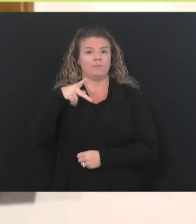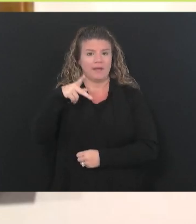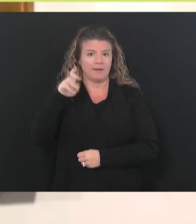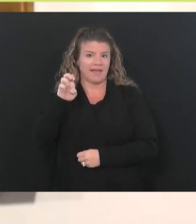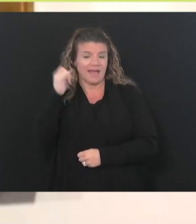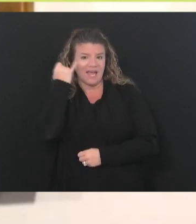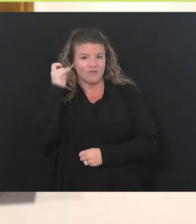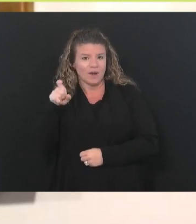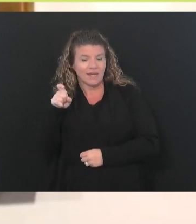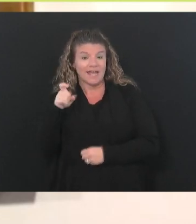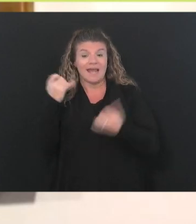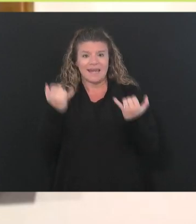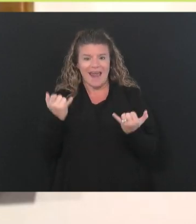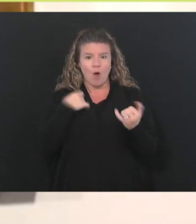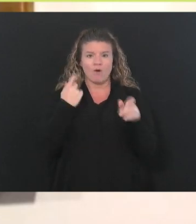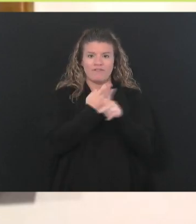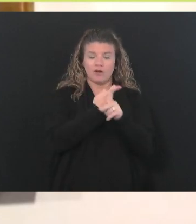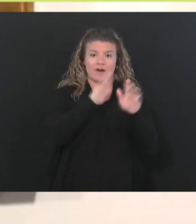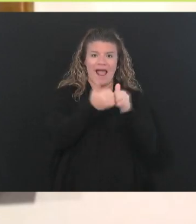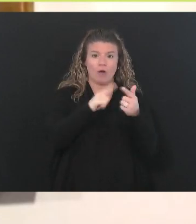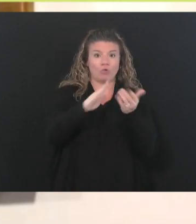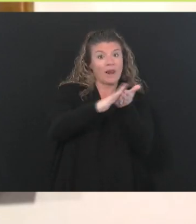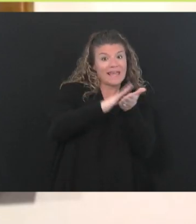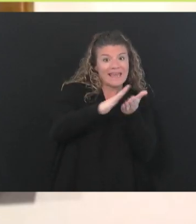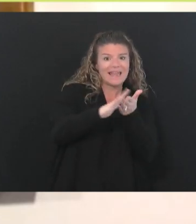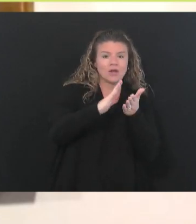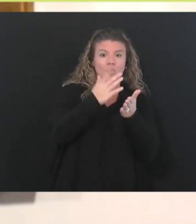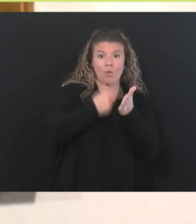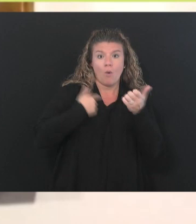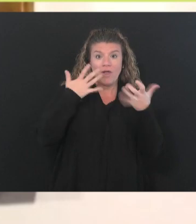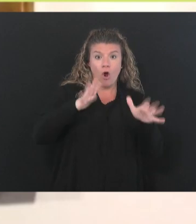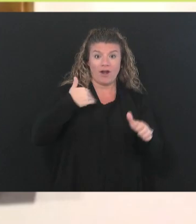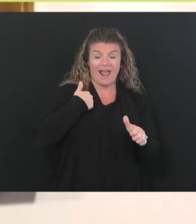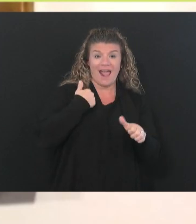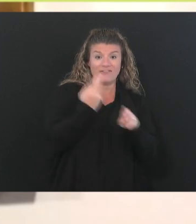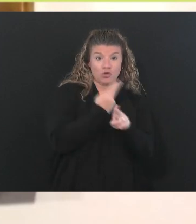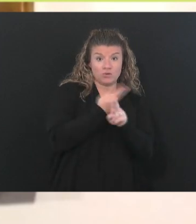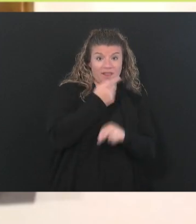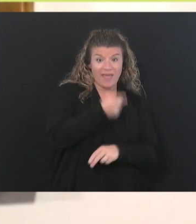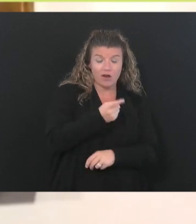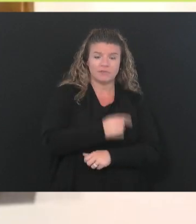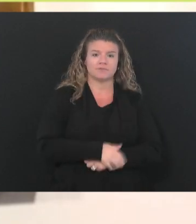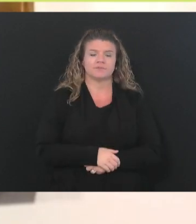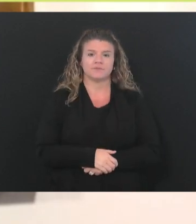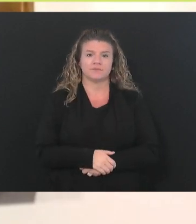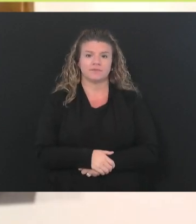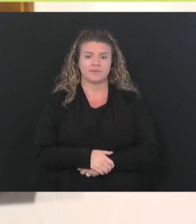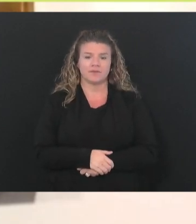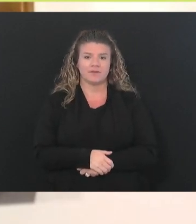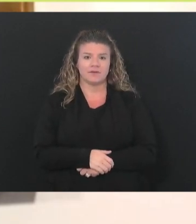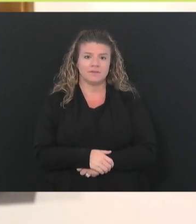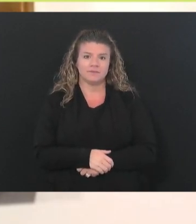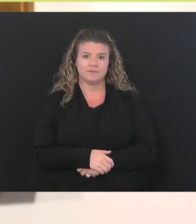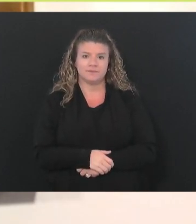and decontaminate that we're using. We also have a very